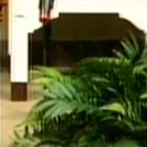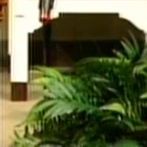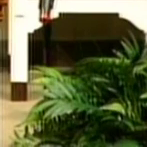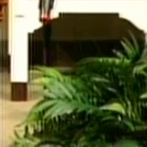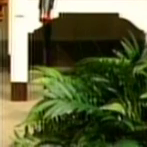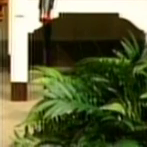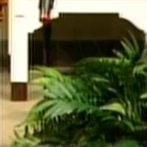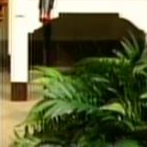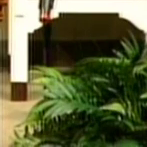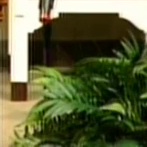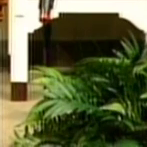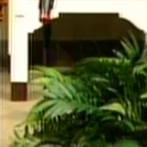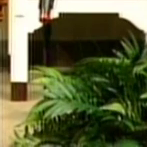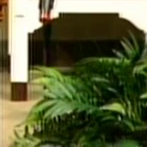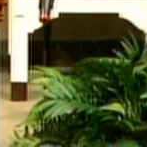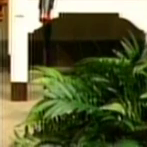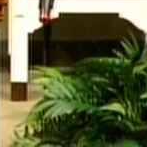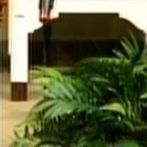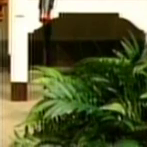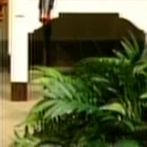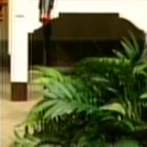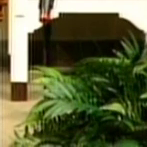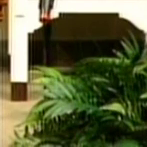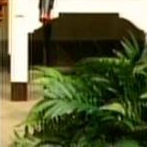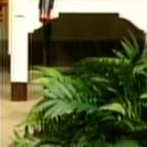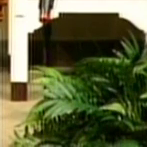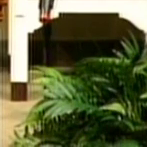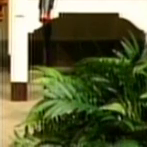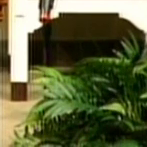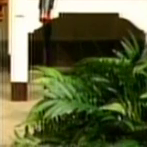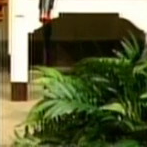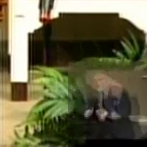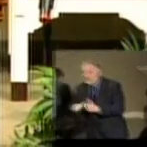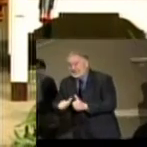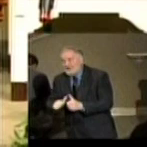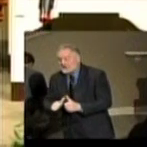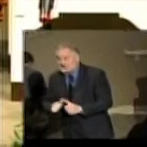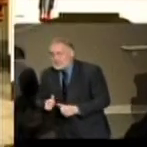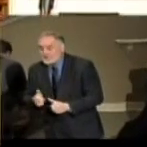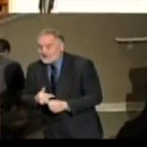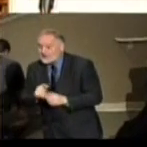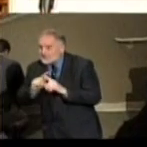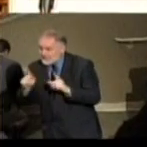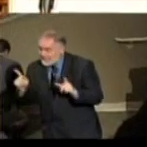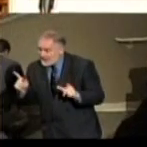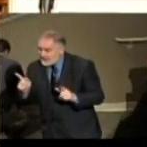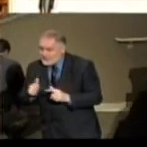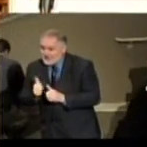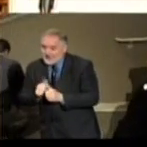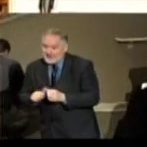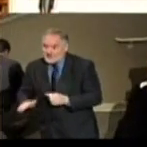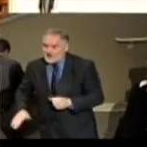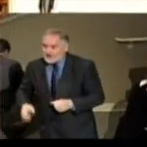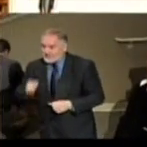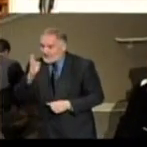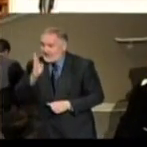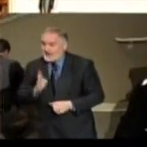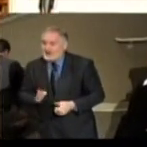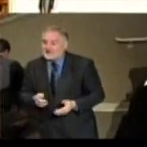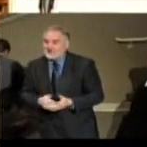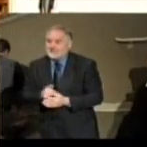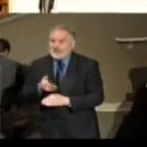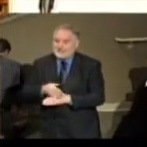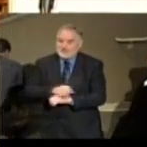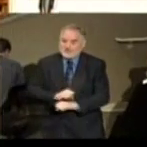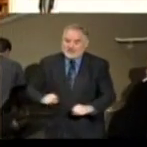never followed the Lord in believer's baptism. The first command that every child of God has after they've